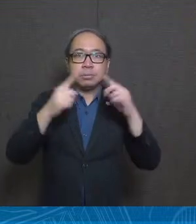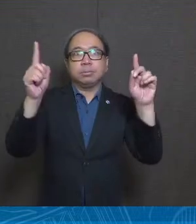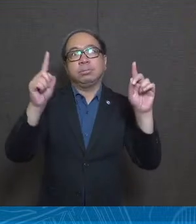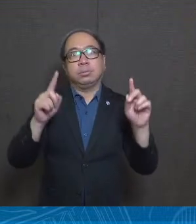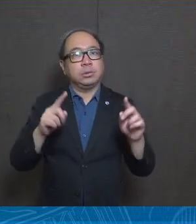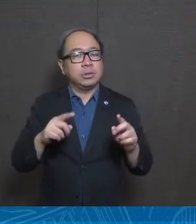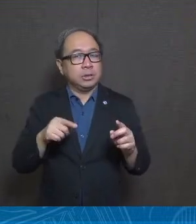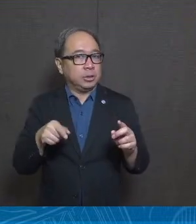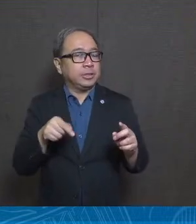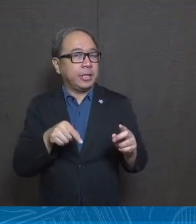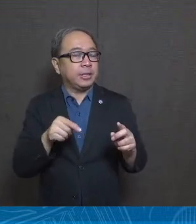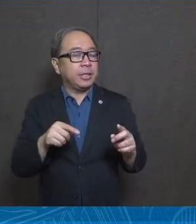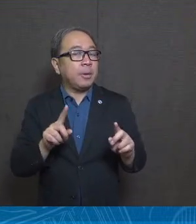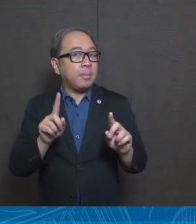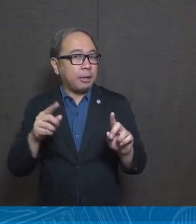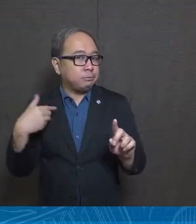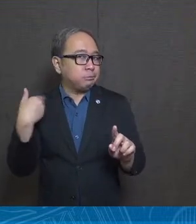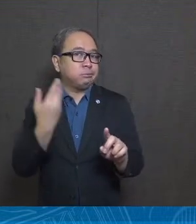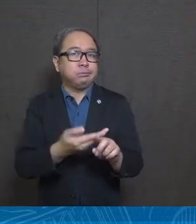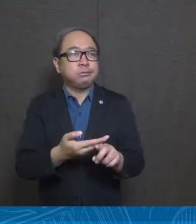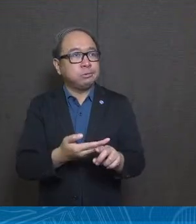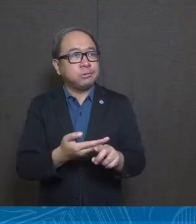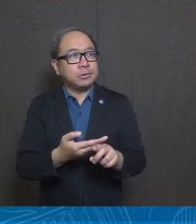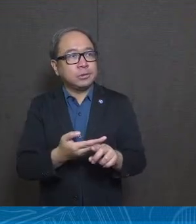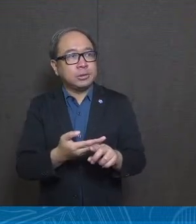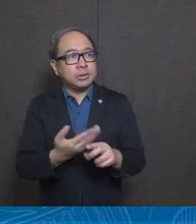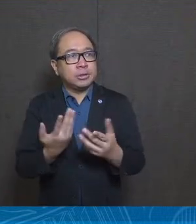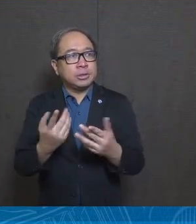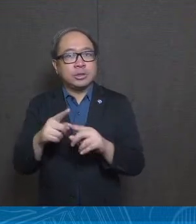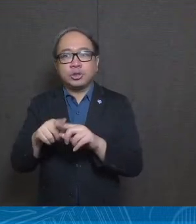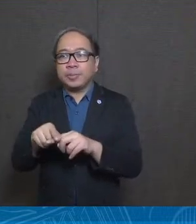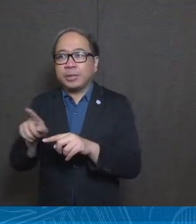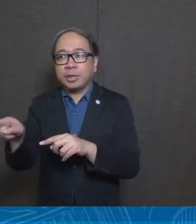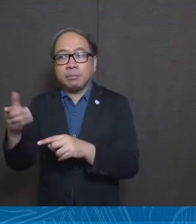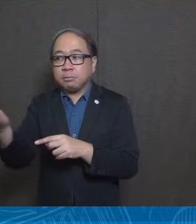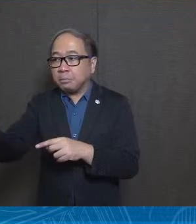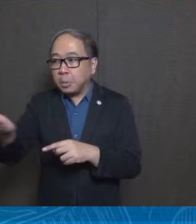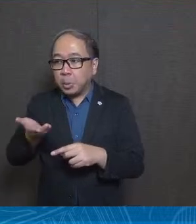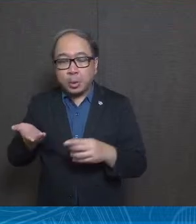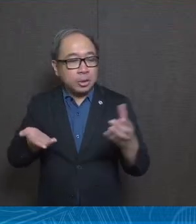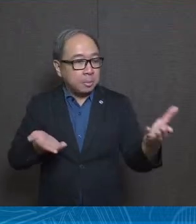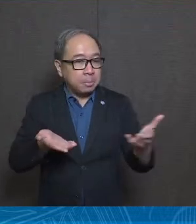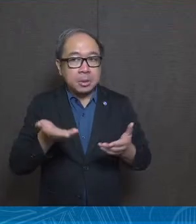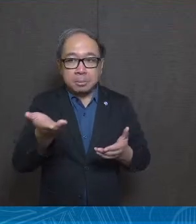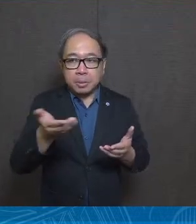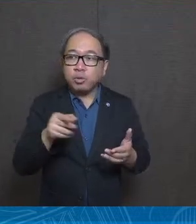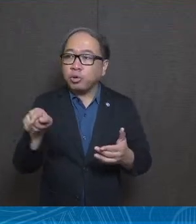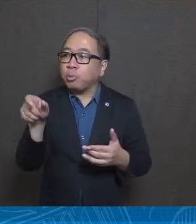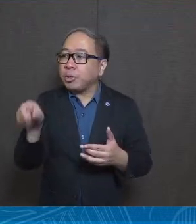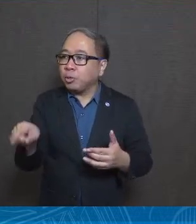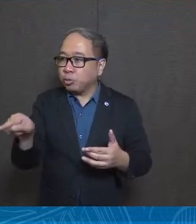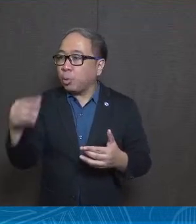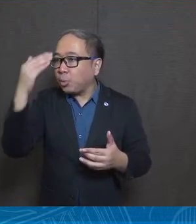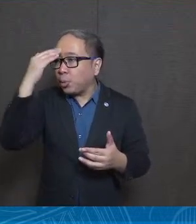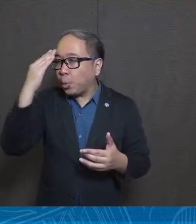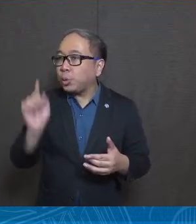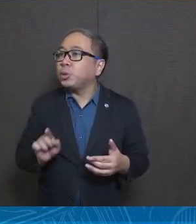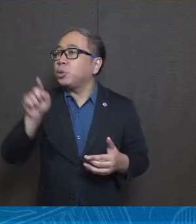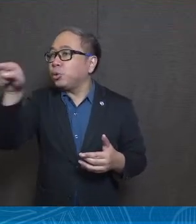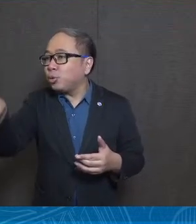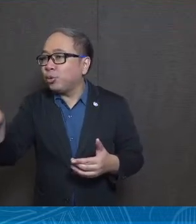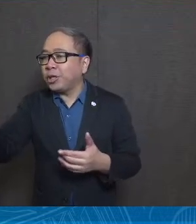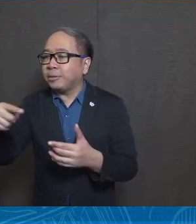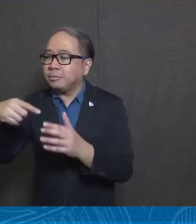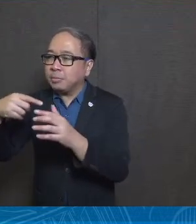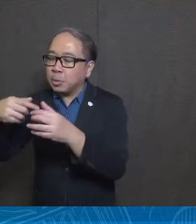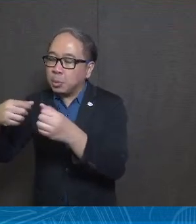Right now, as far as I know, it relies a lot on nominations of people actually knowing other people who are doing great stuff and